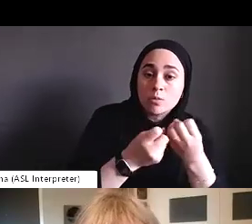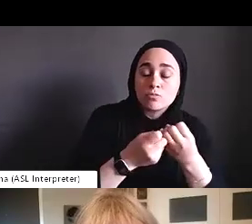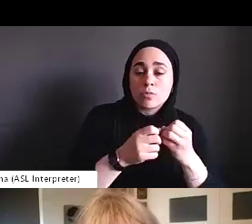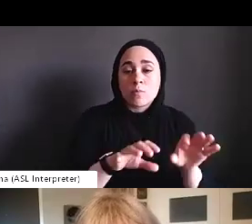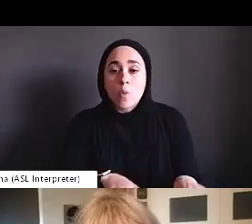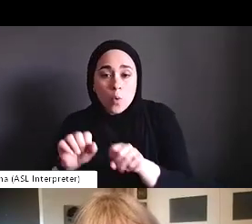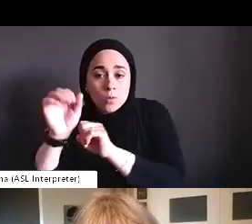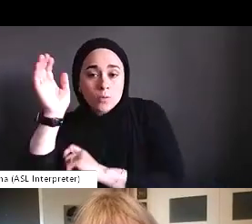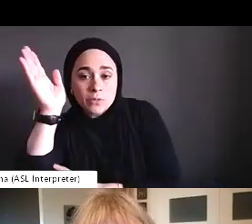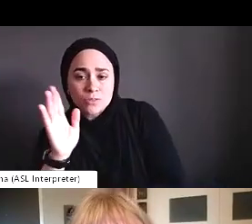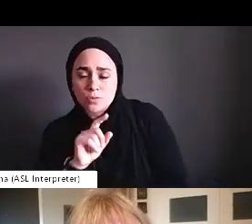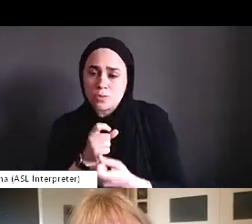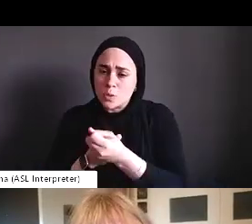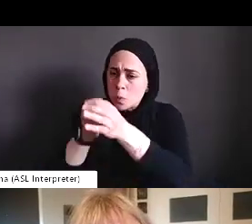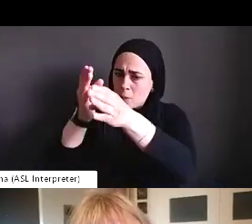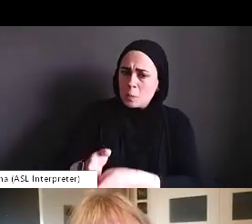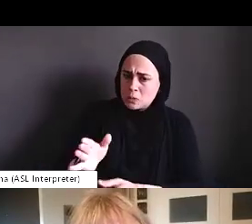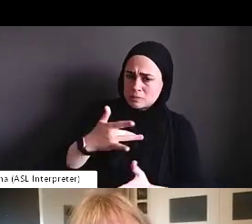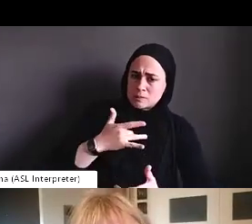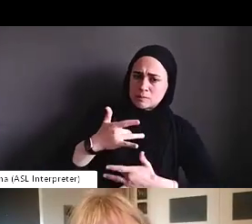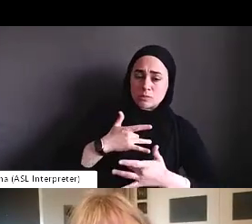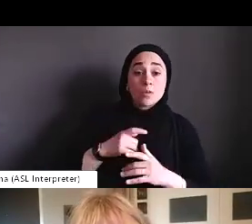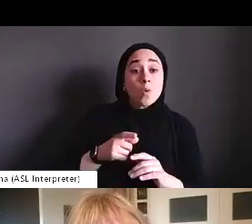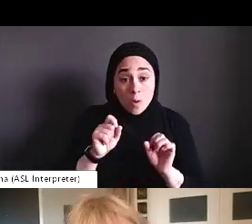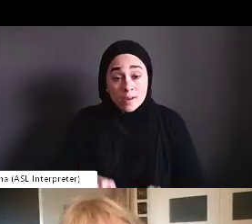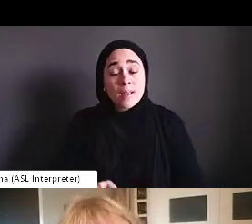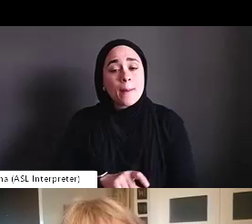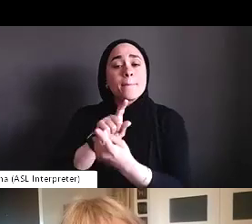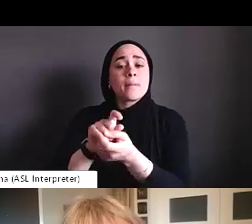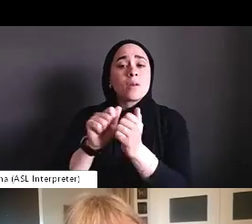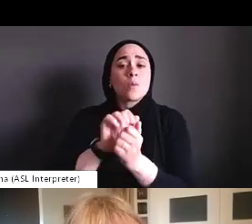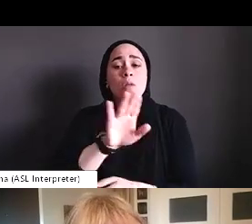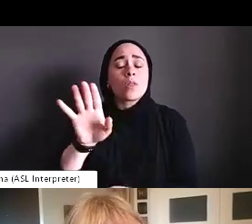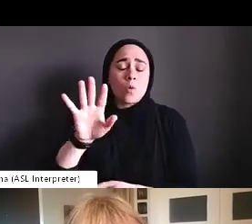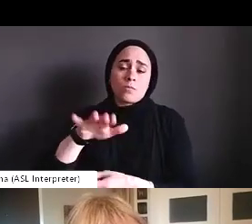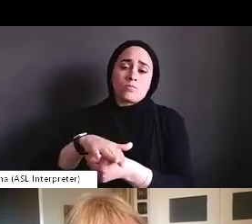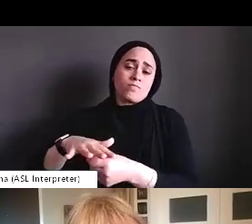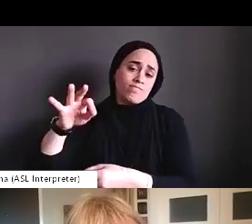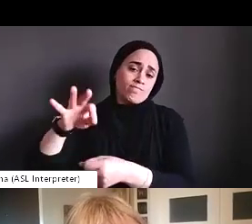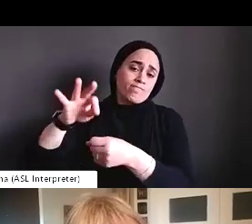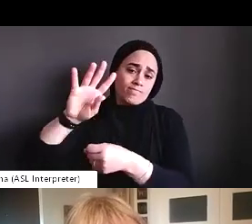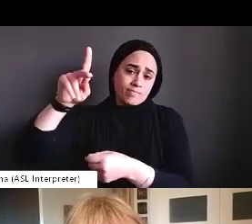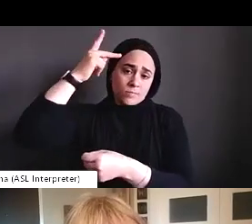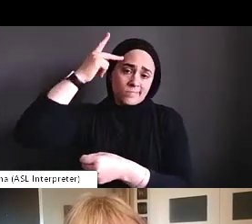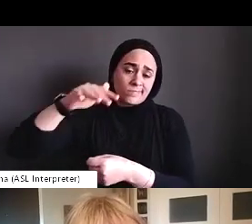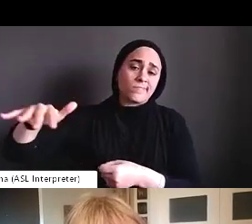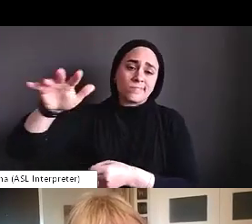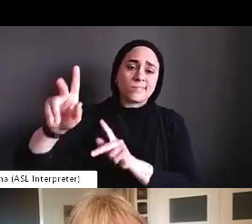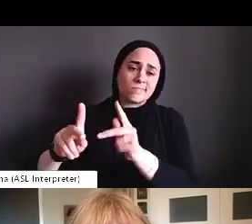support someone you're concerned about, but you can also meet with your local elected officials and engage them in the conversation.